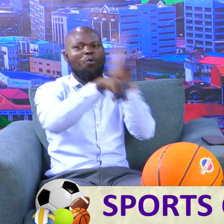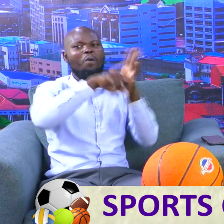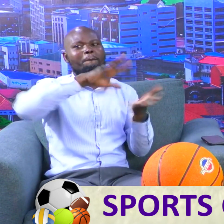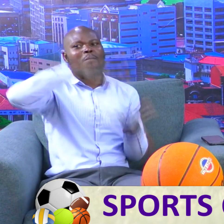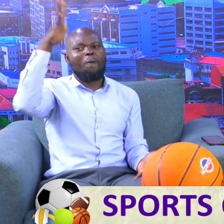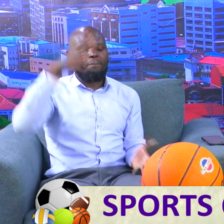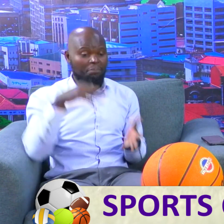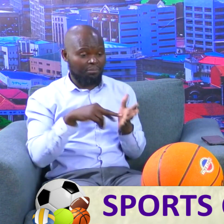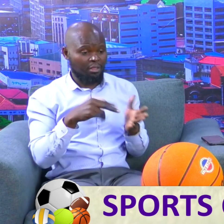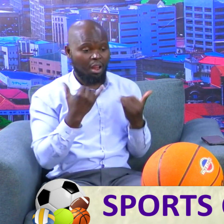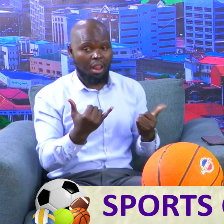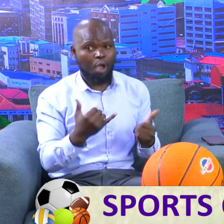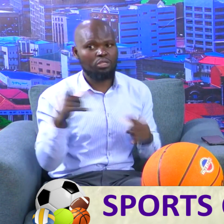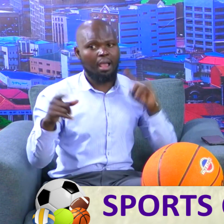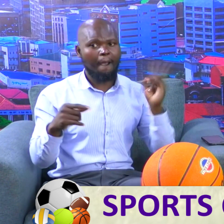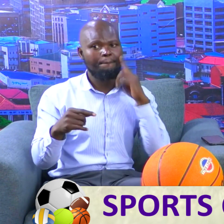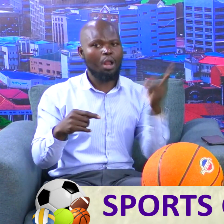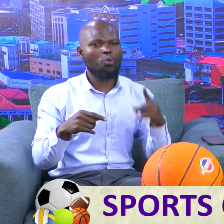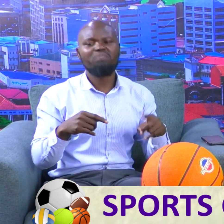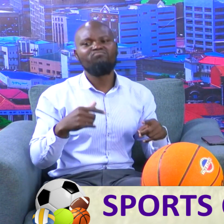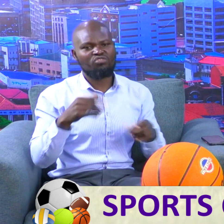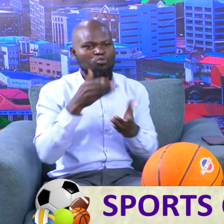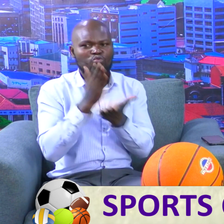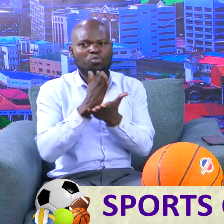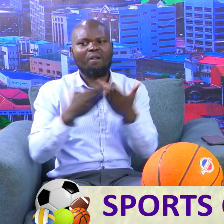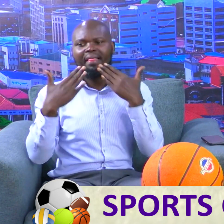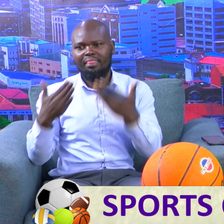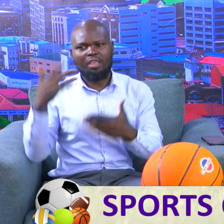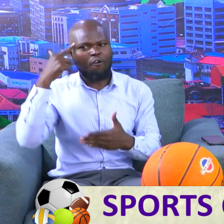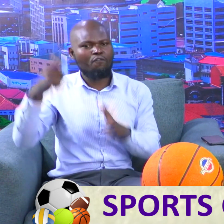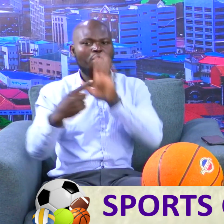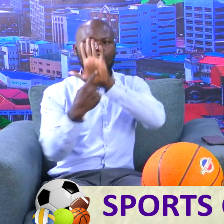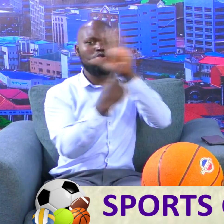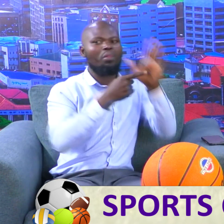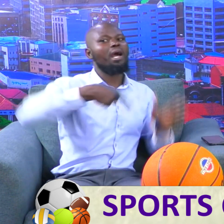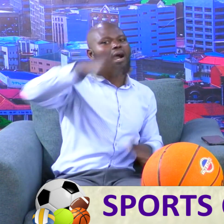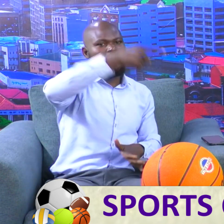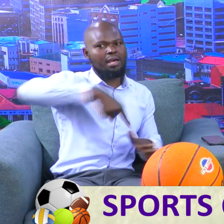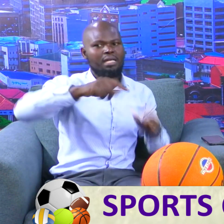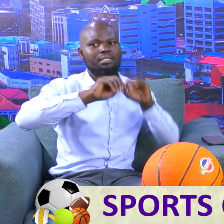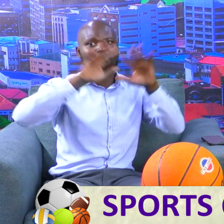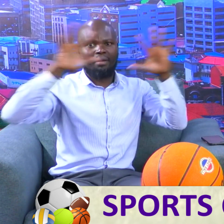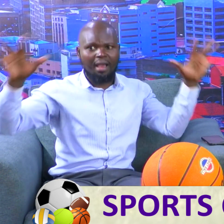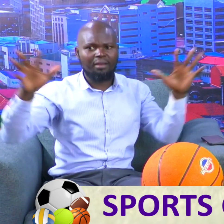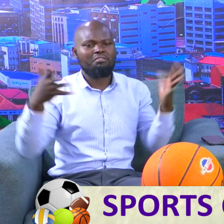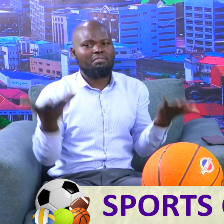8 assists that helped him to score. So for Haaland, I am really much